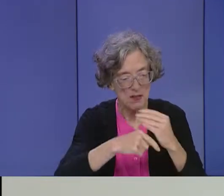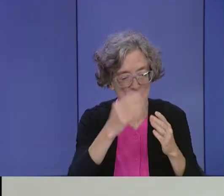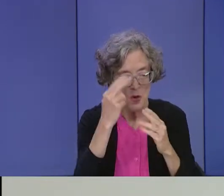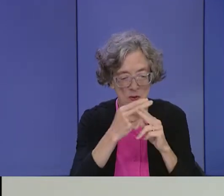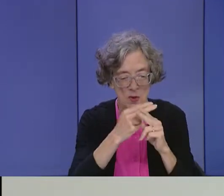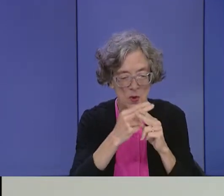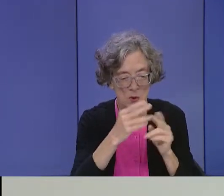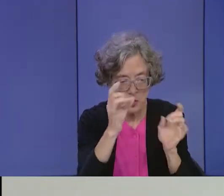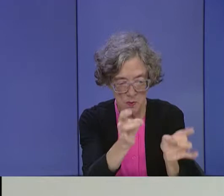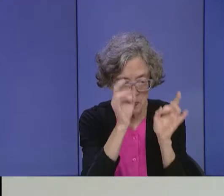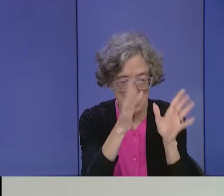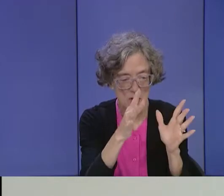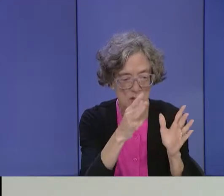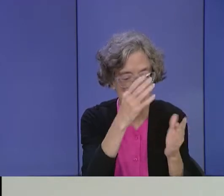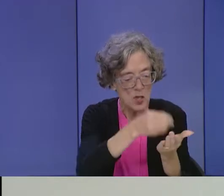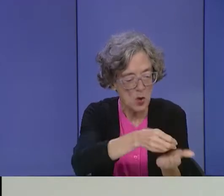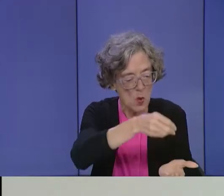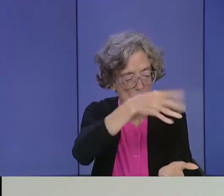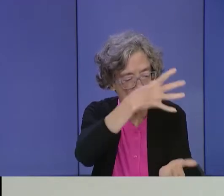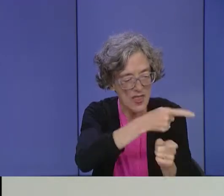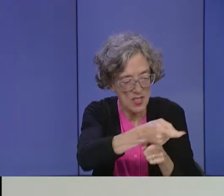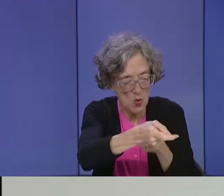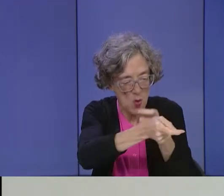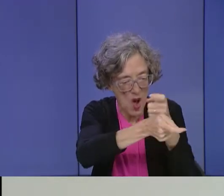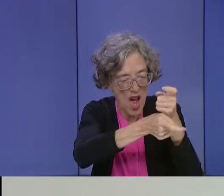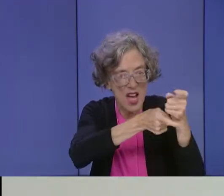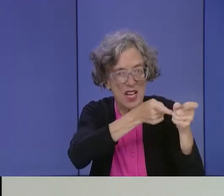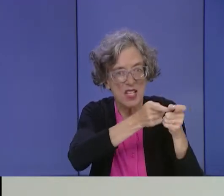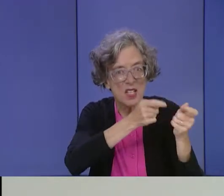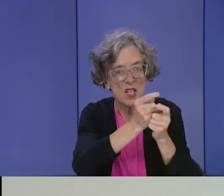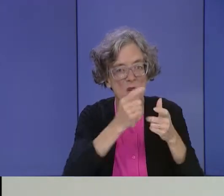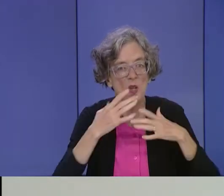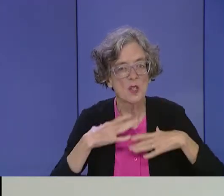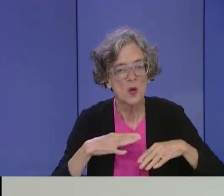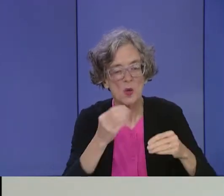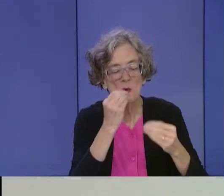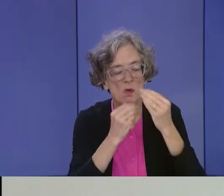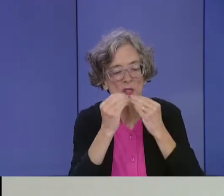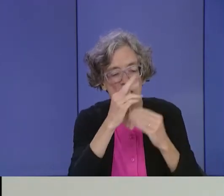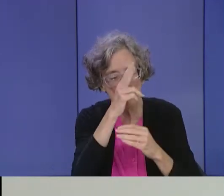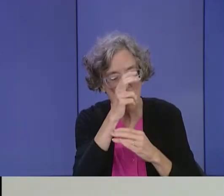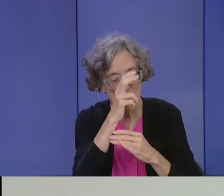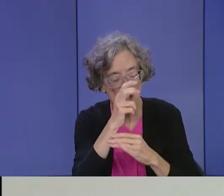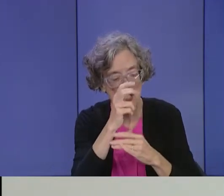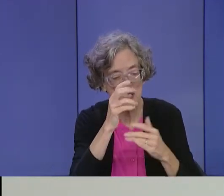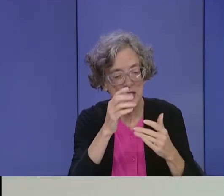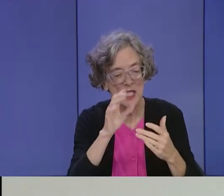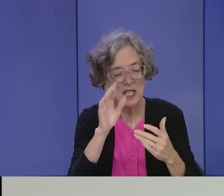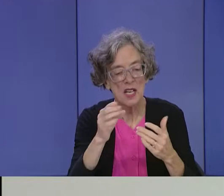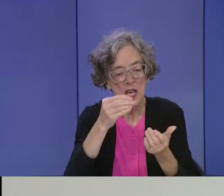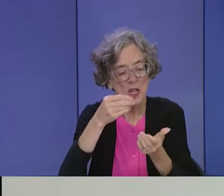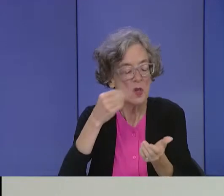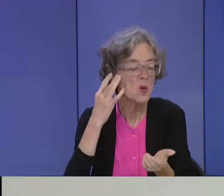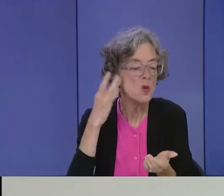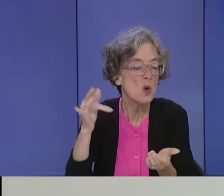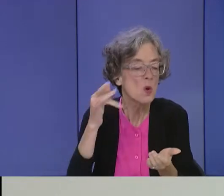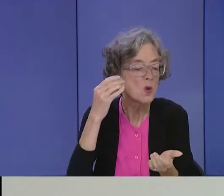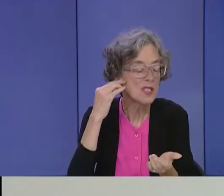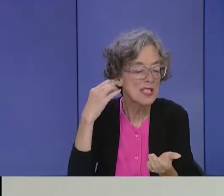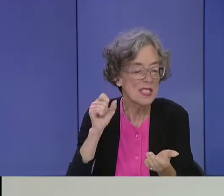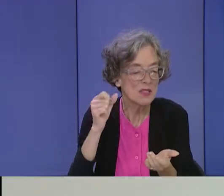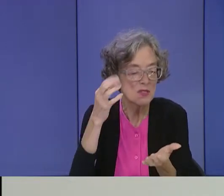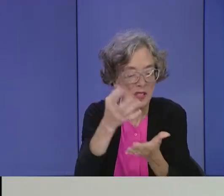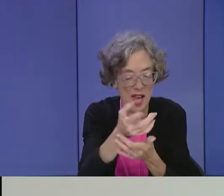miseries. Your wealth has rotted away, your clothes have become moth-eaten. Your gold and silver